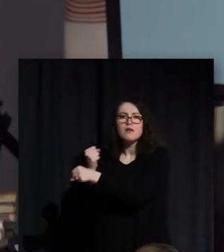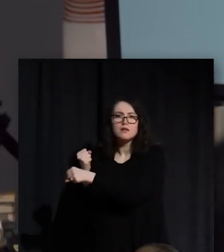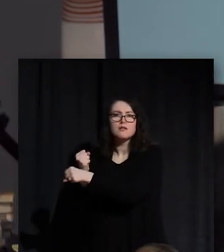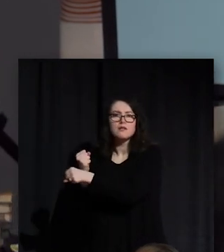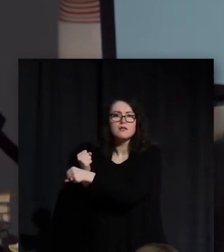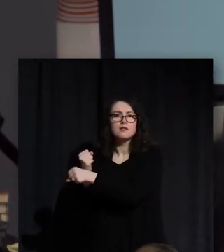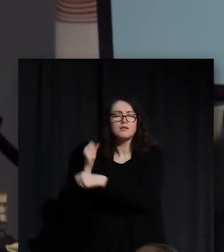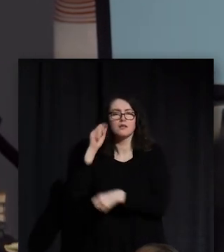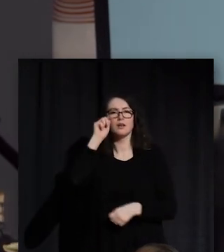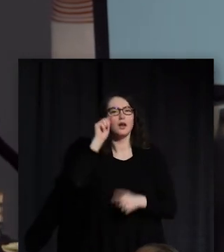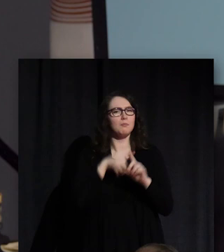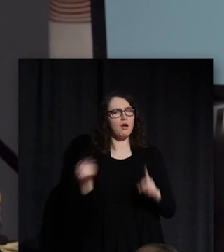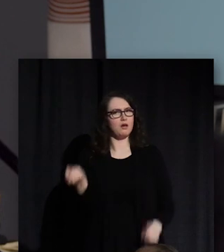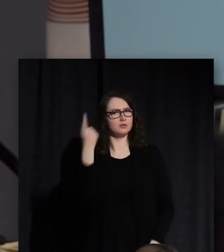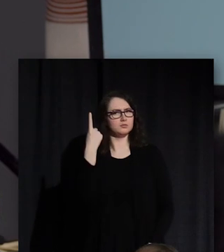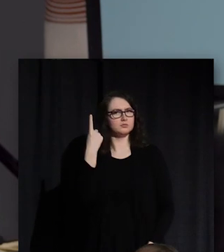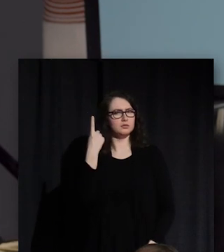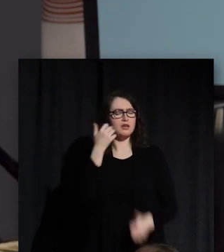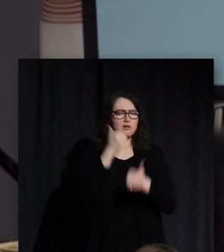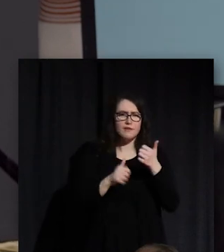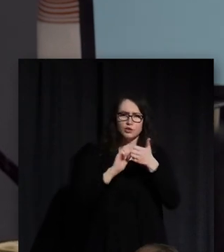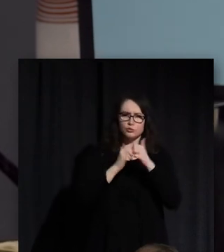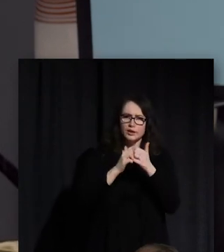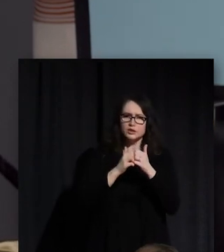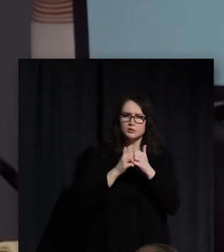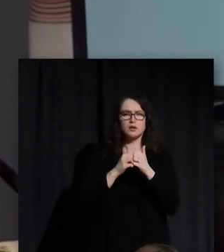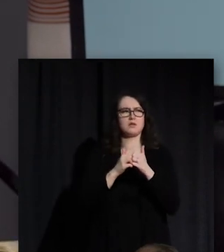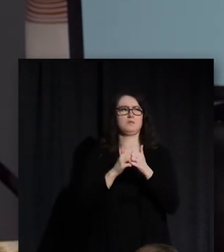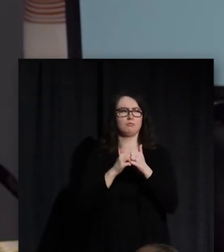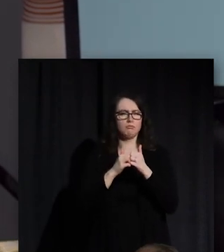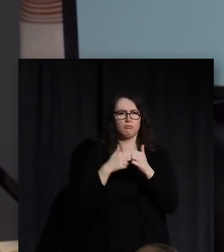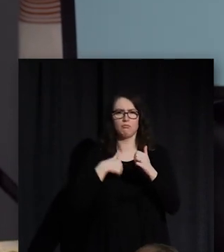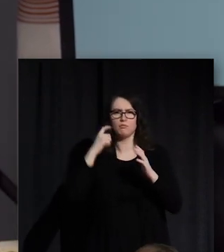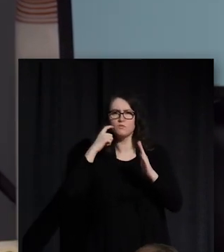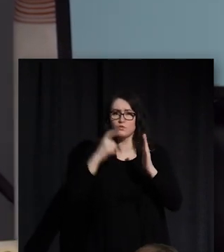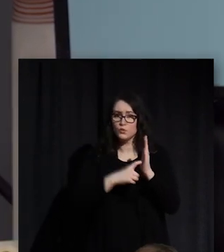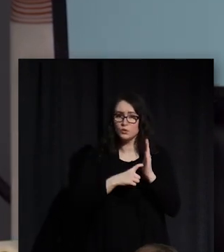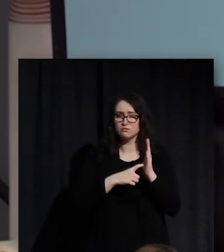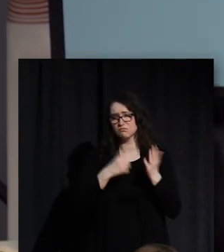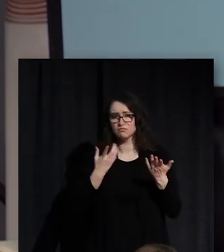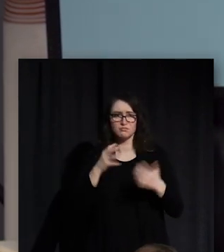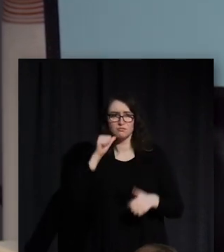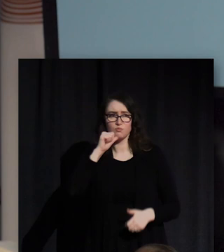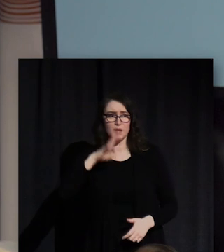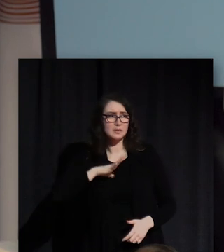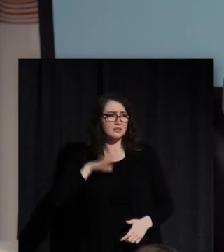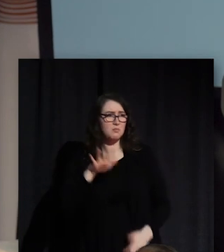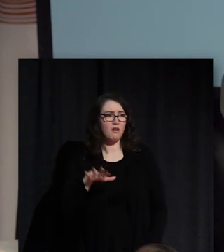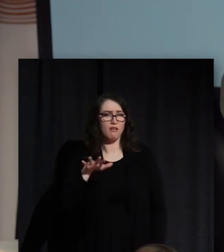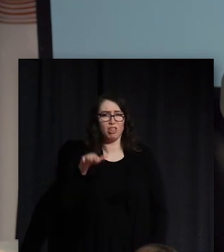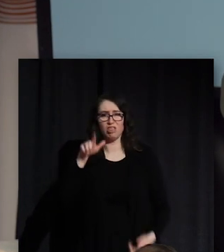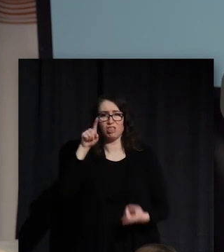However, in every race I've ever started, dozens of races in the past 7 years, women have always accounted for less